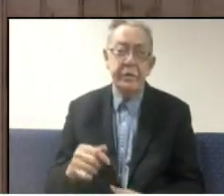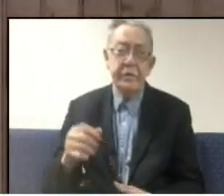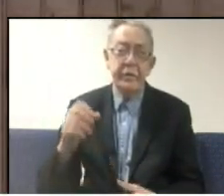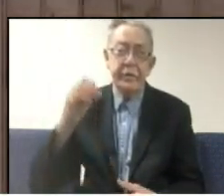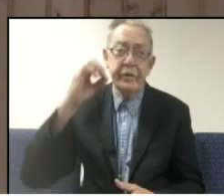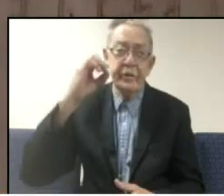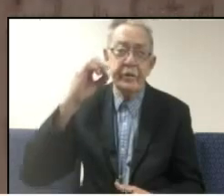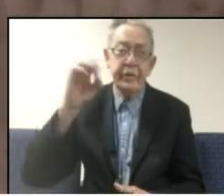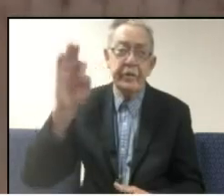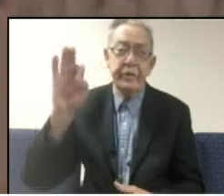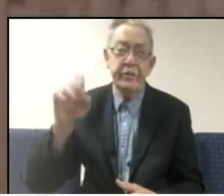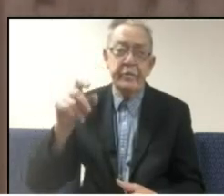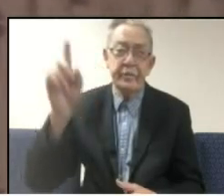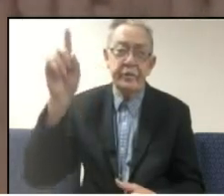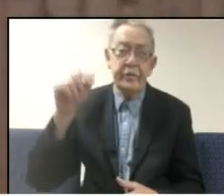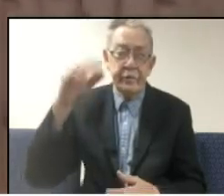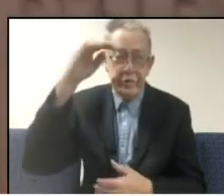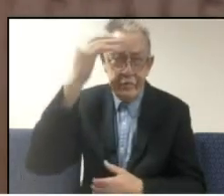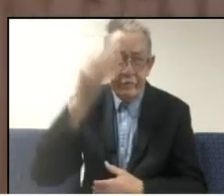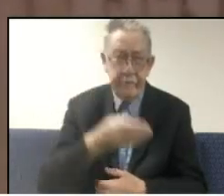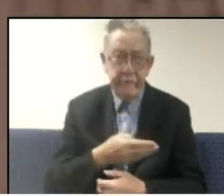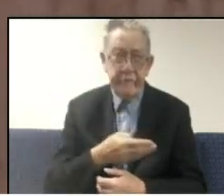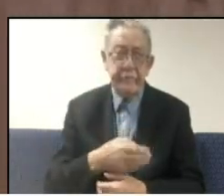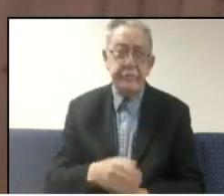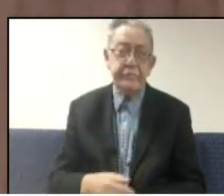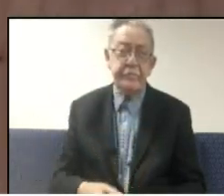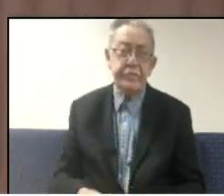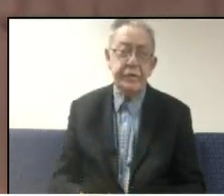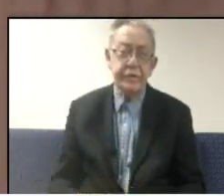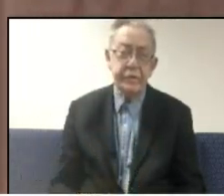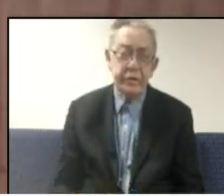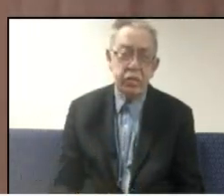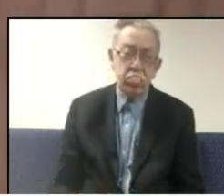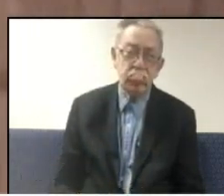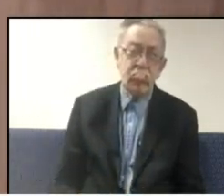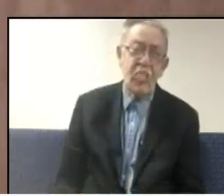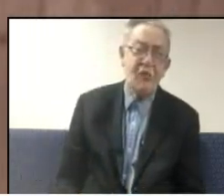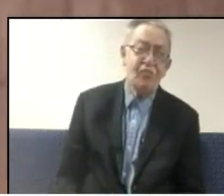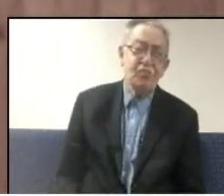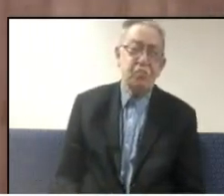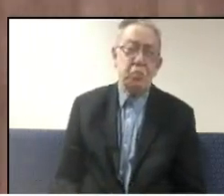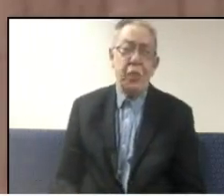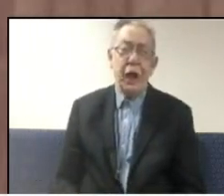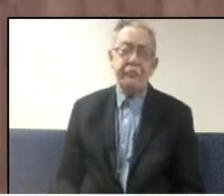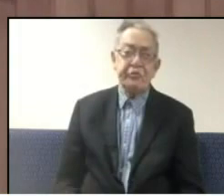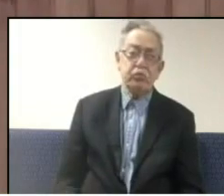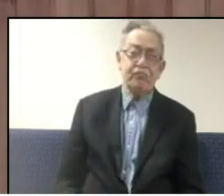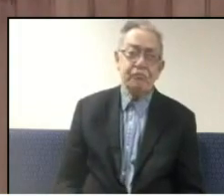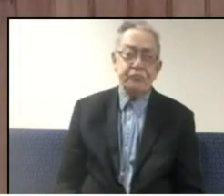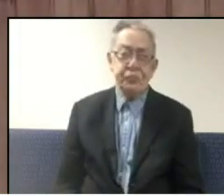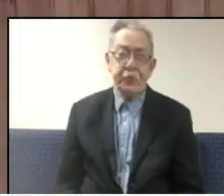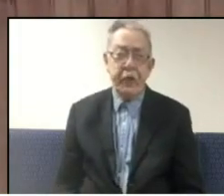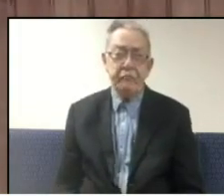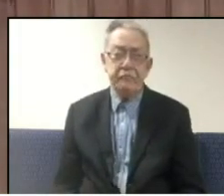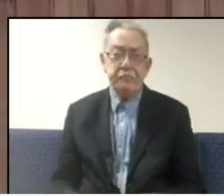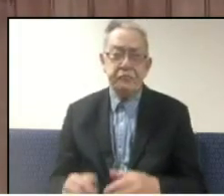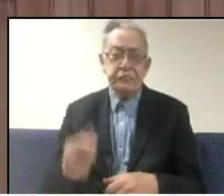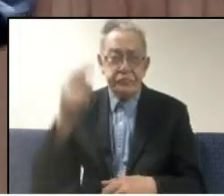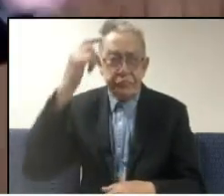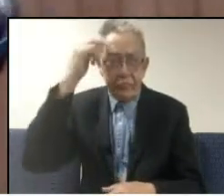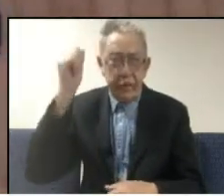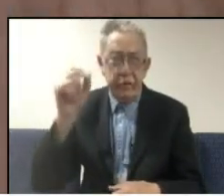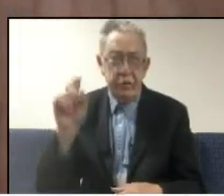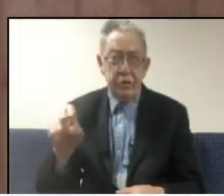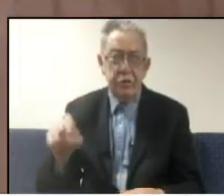Jesus doesn't call you to whatever level of ministry, whatever involvement He is wanting, because He